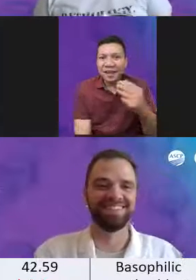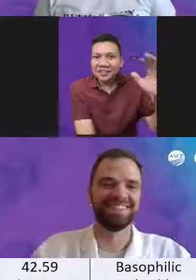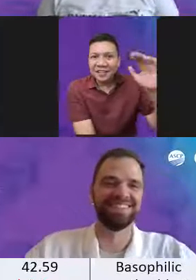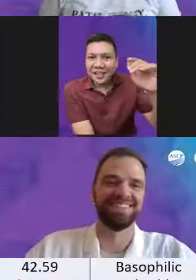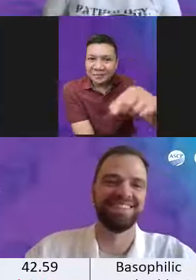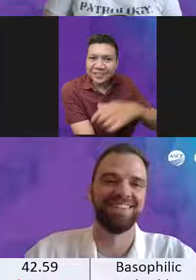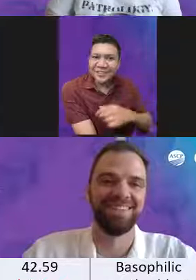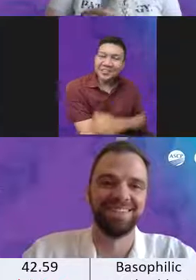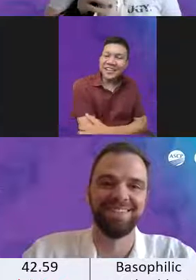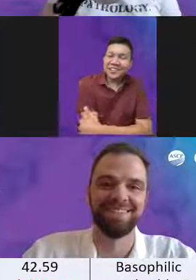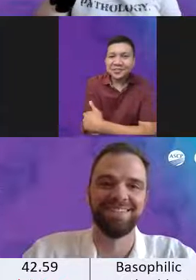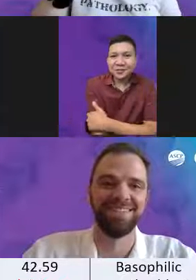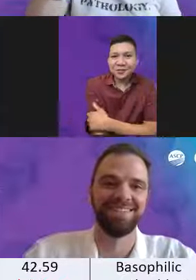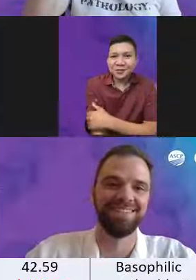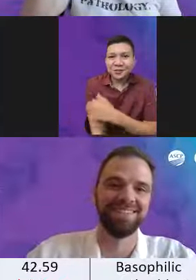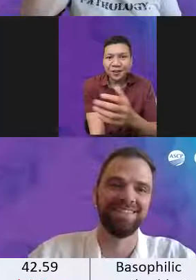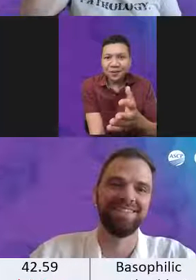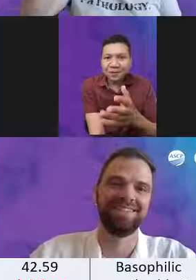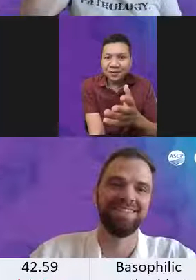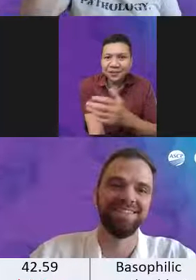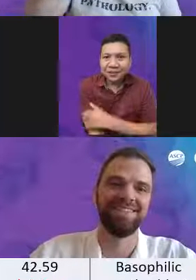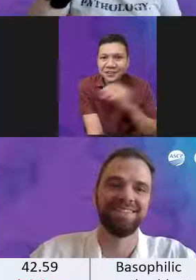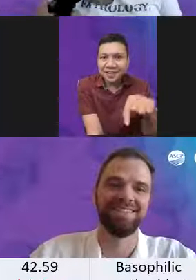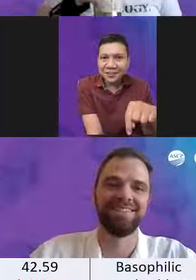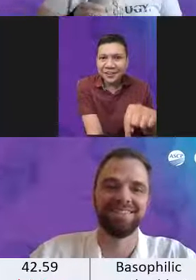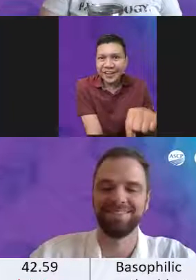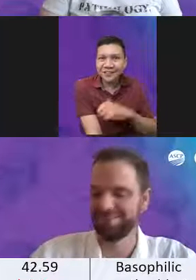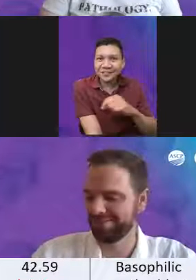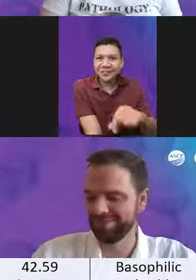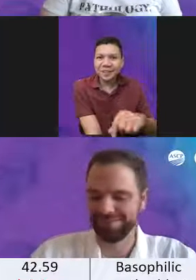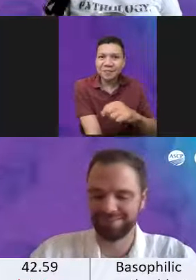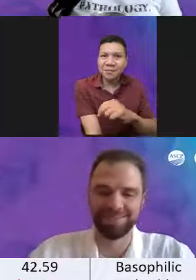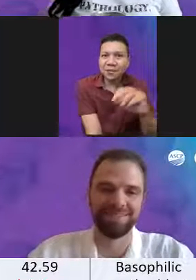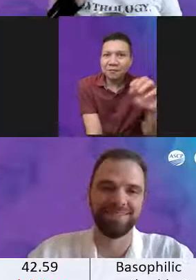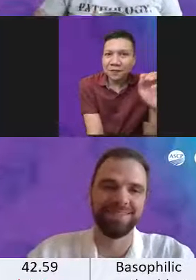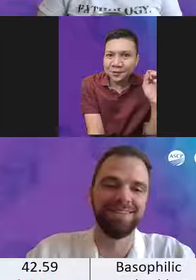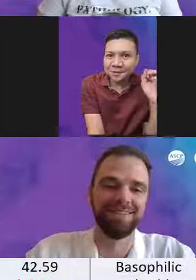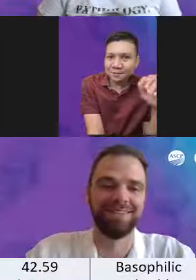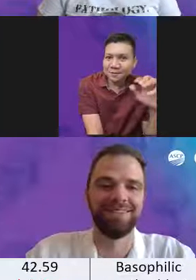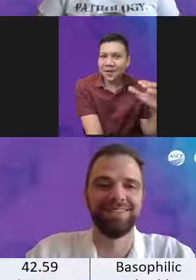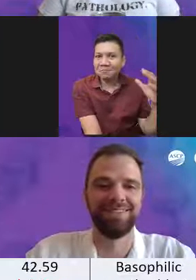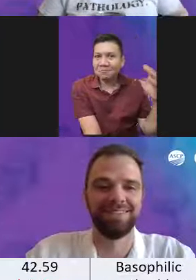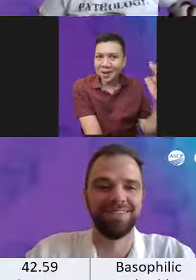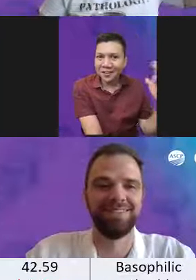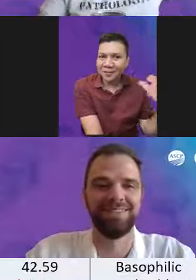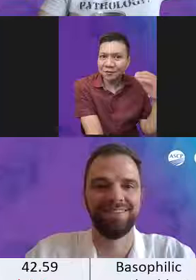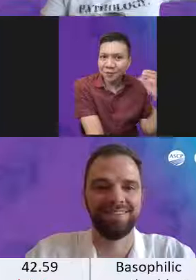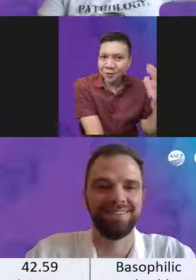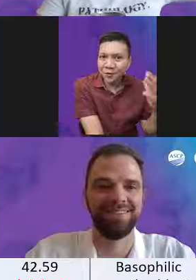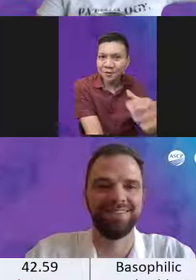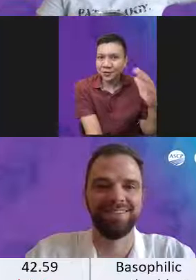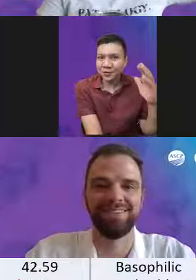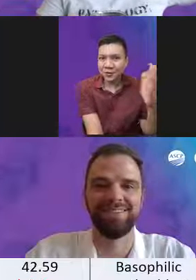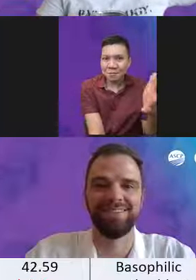But that presents a challenge to other people out there. It's not too late and be the first college or